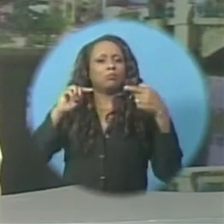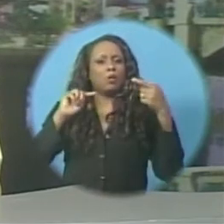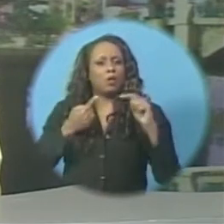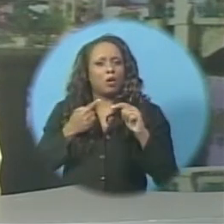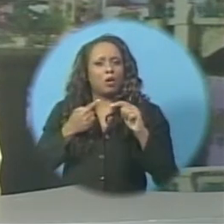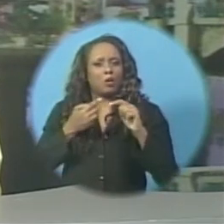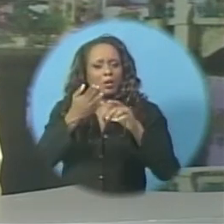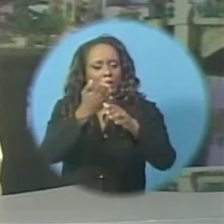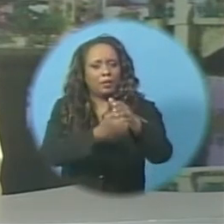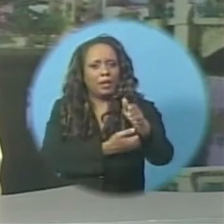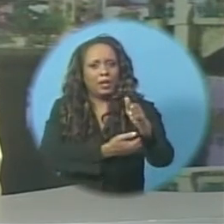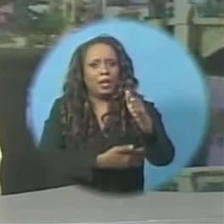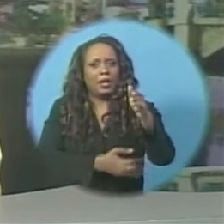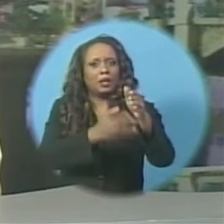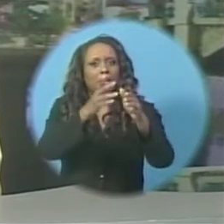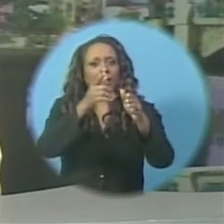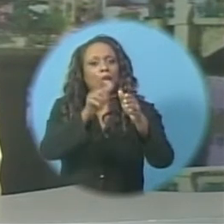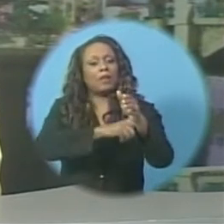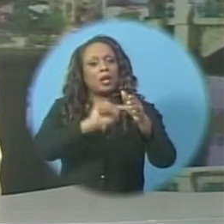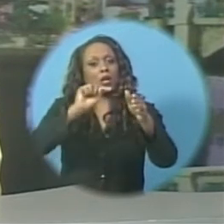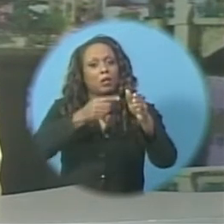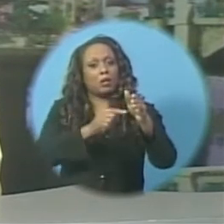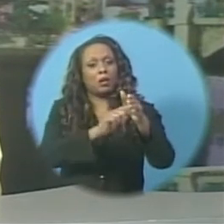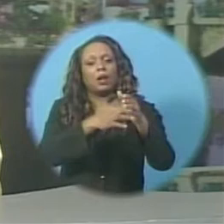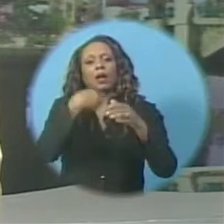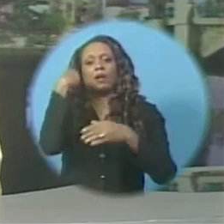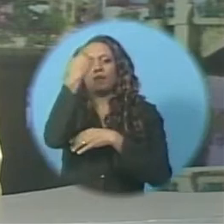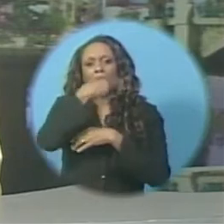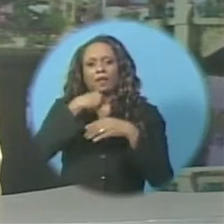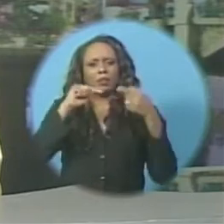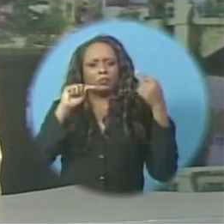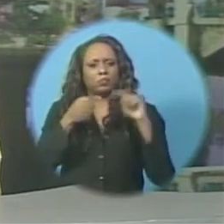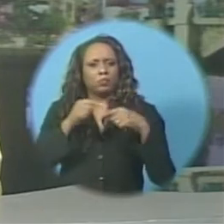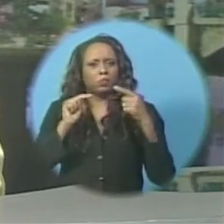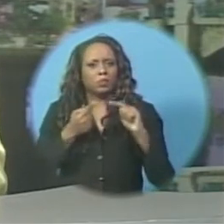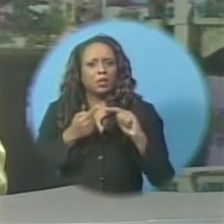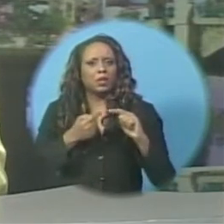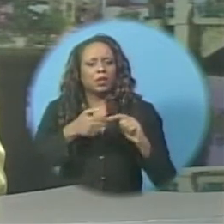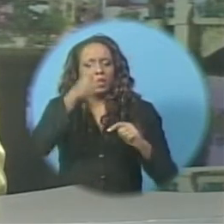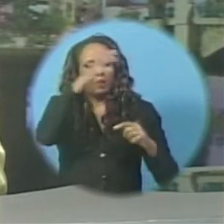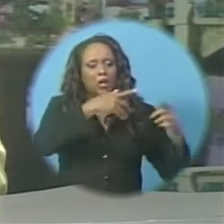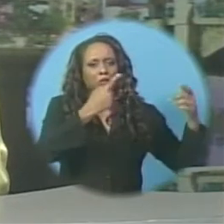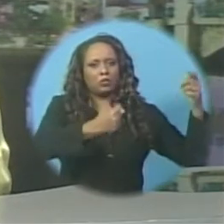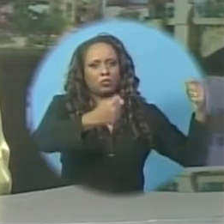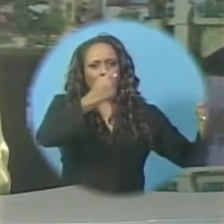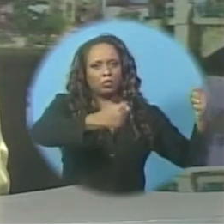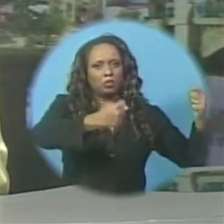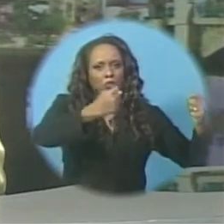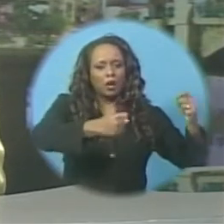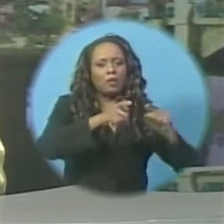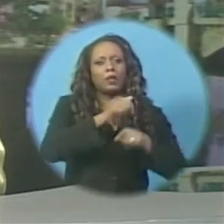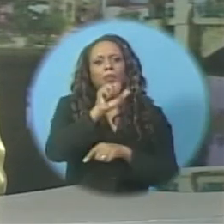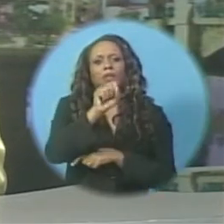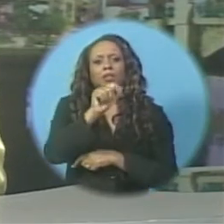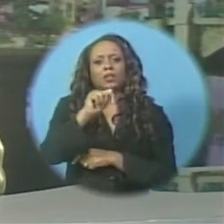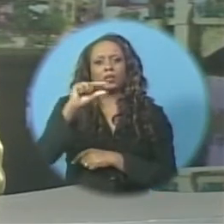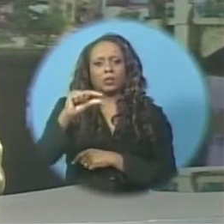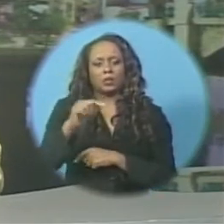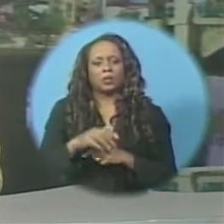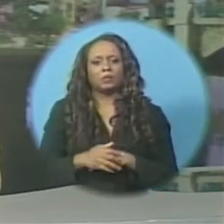hand and face. 45-year-old Michael Bavell of Ellerton, St. George was driving the truck. Now, about an hour